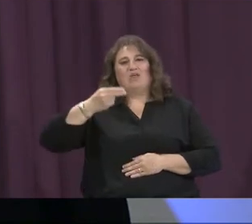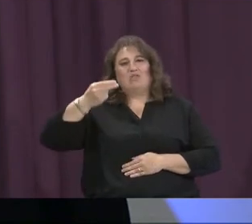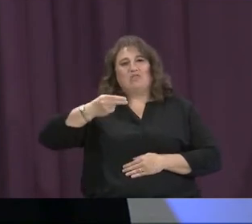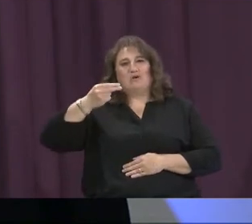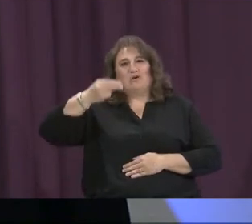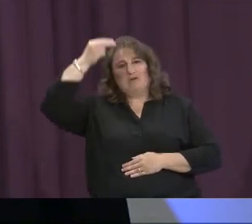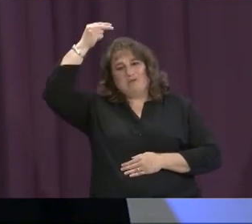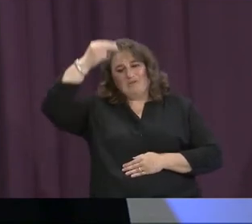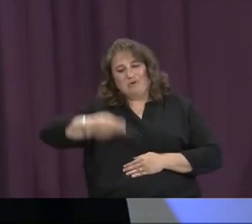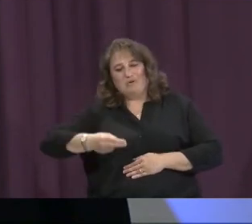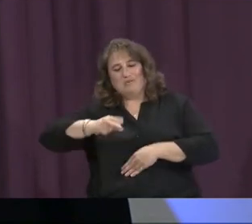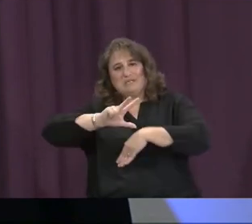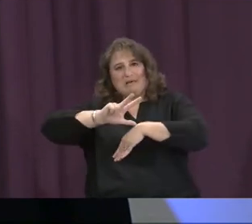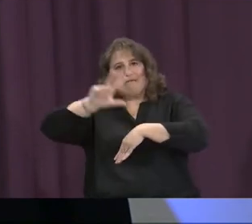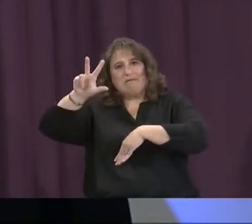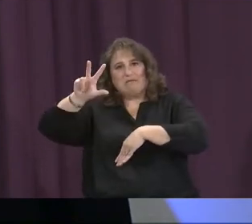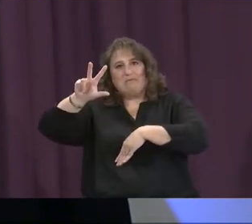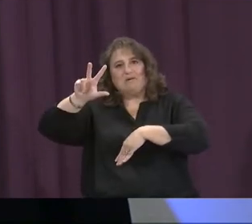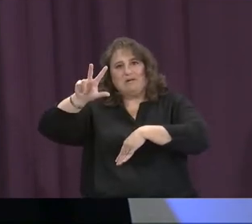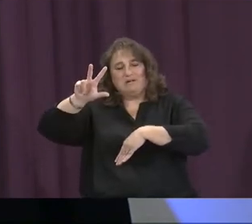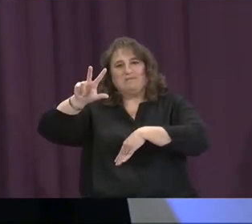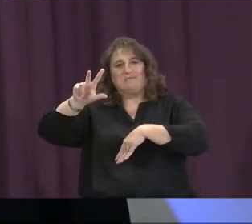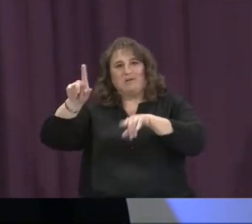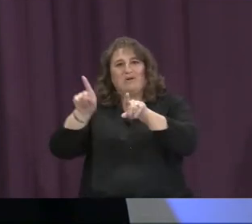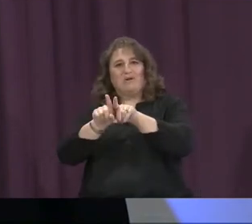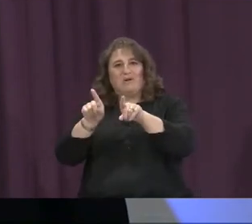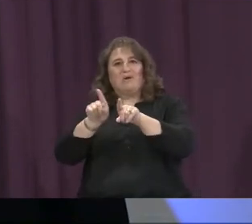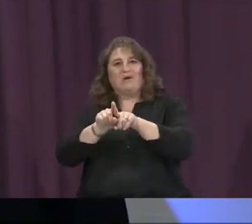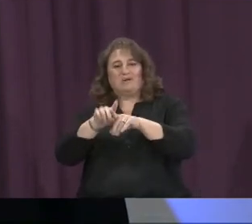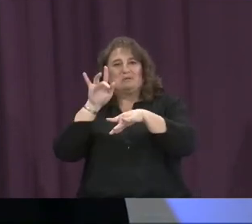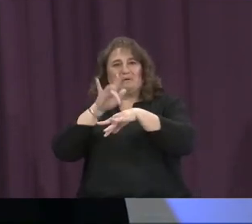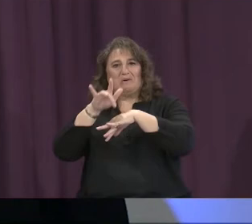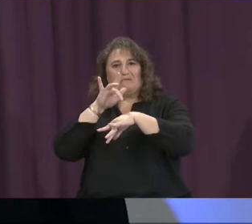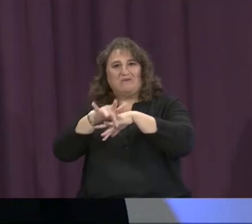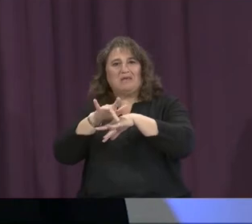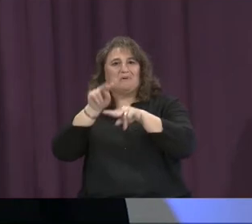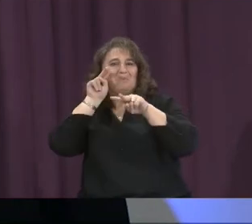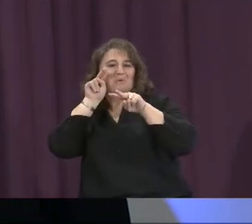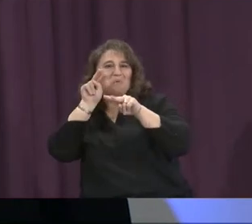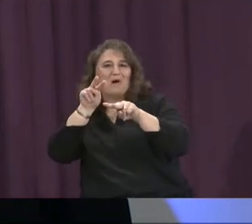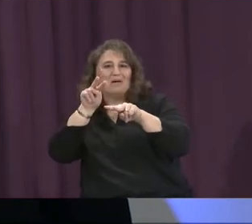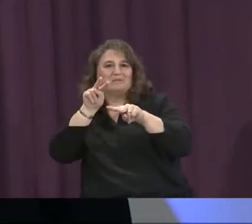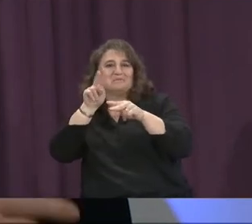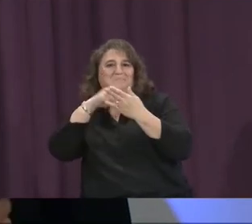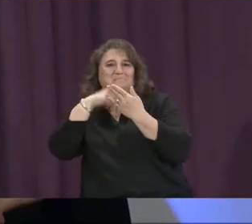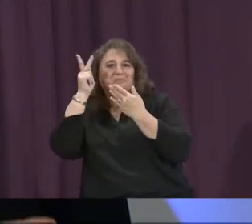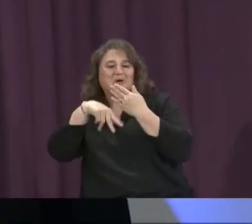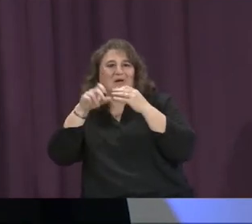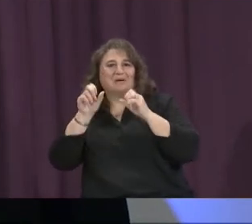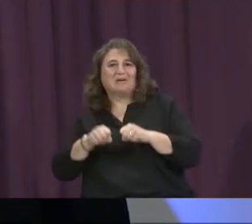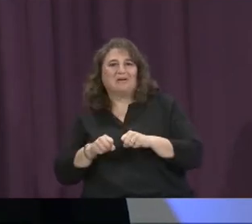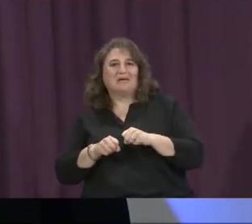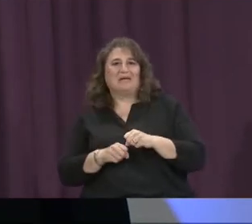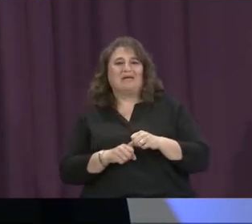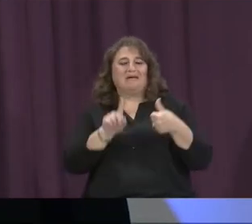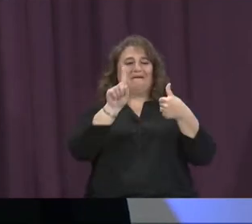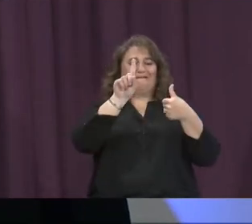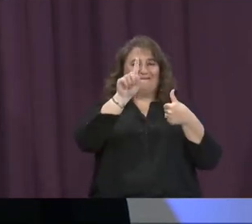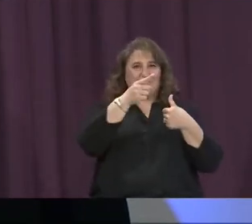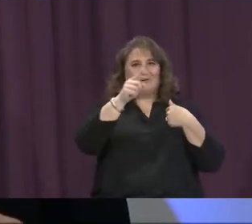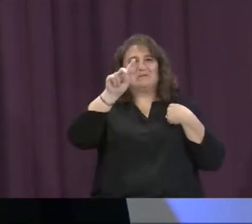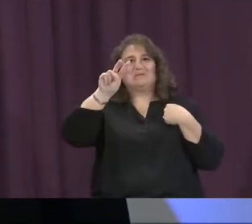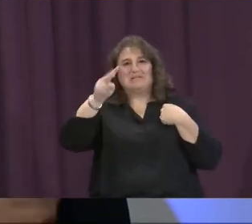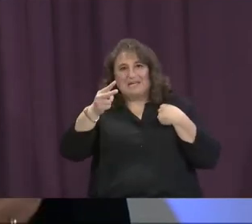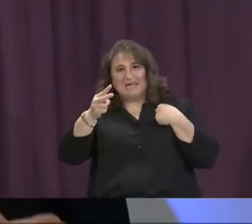Thursday at 3 p.m. It's also shown. And, um, you'll be able to see episode one, episode two,